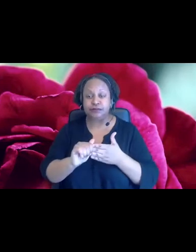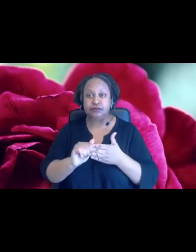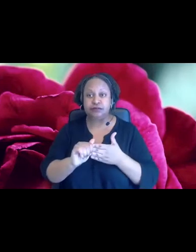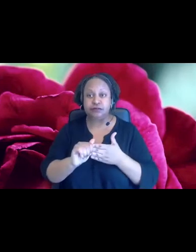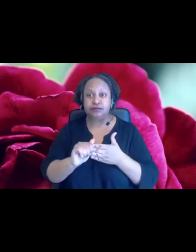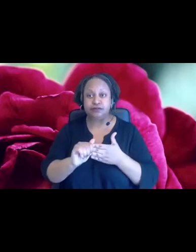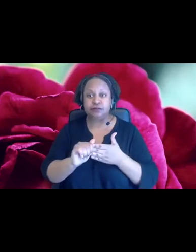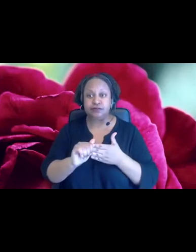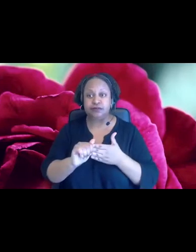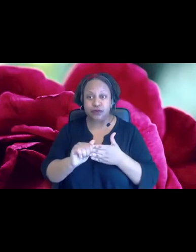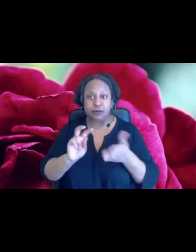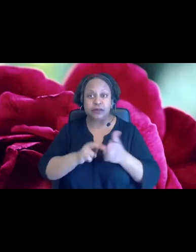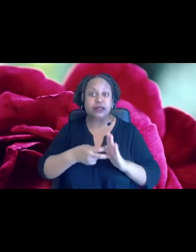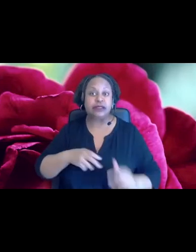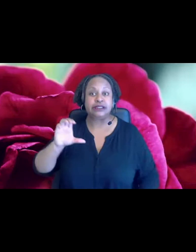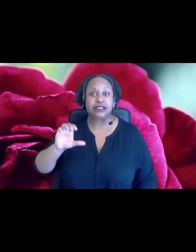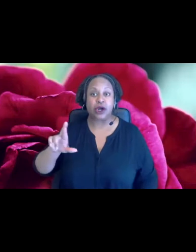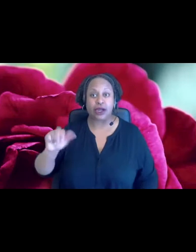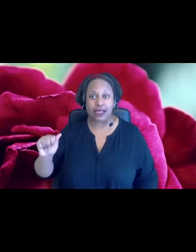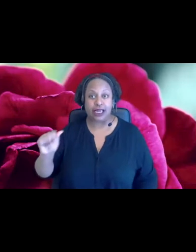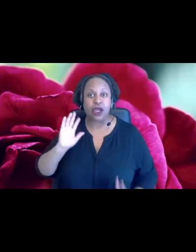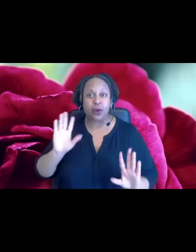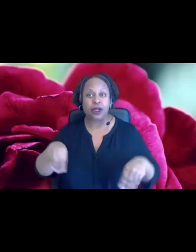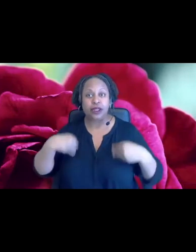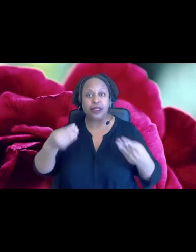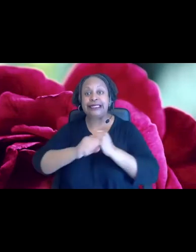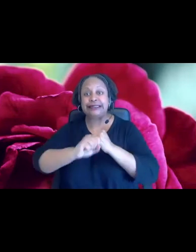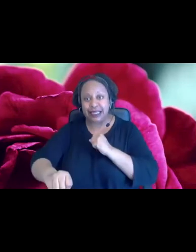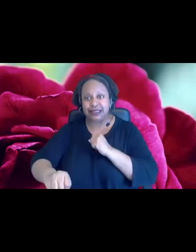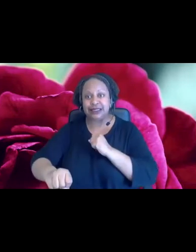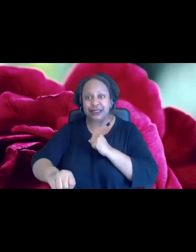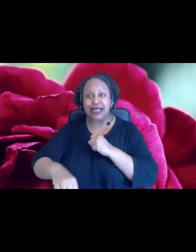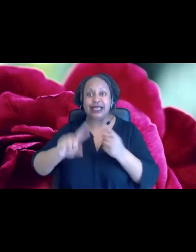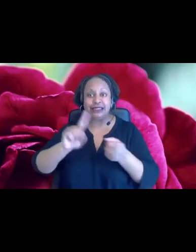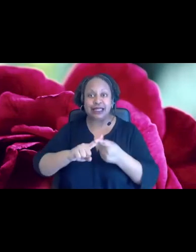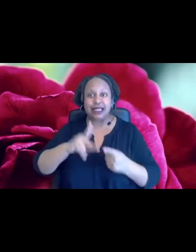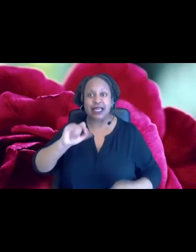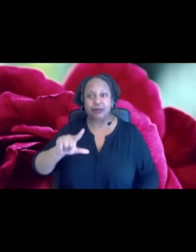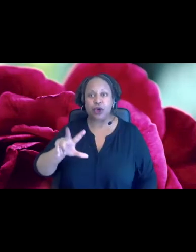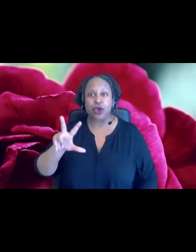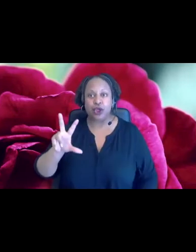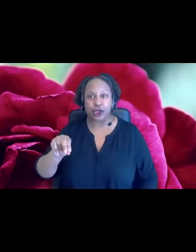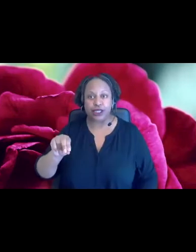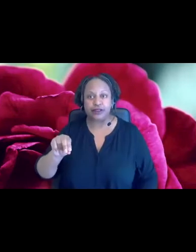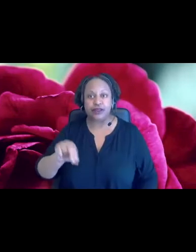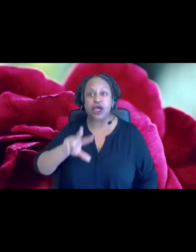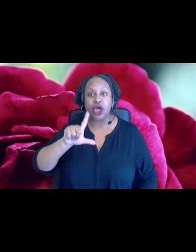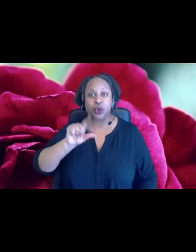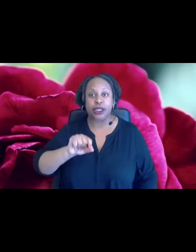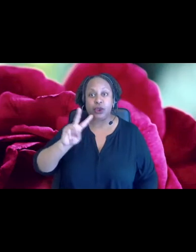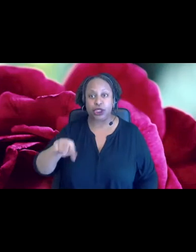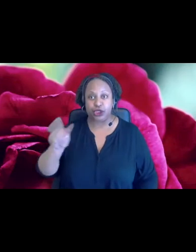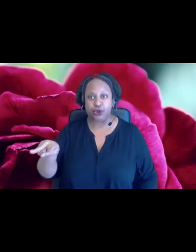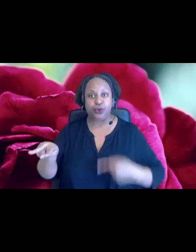then CRA will give you until April 30th of 2022,